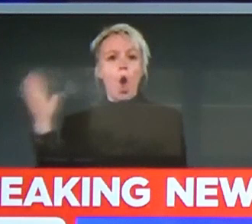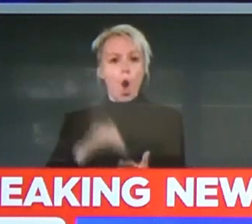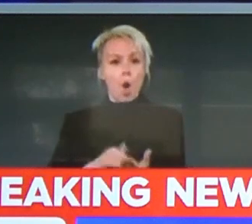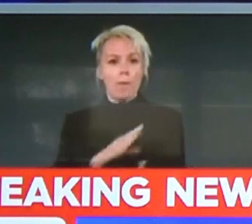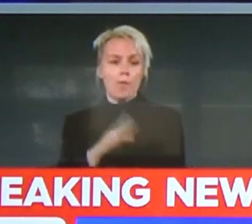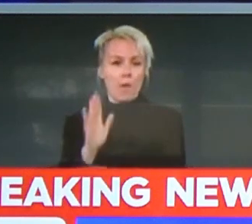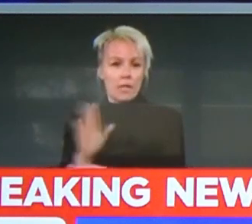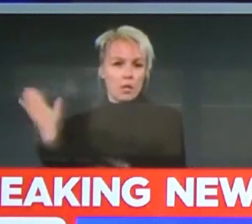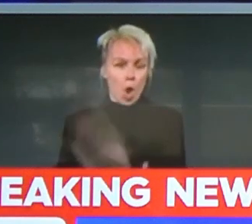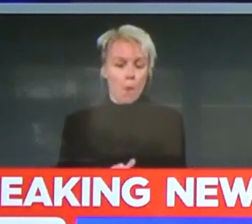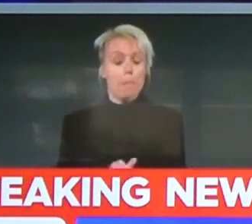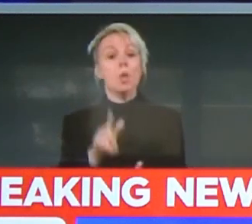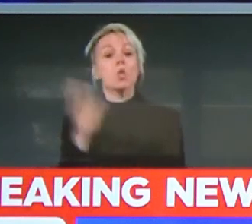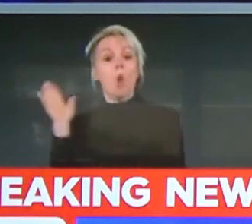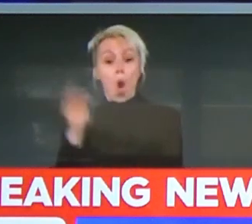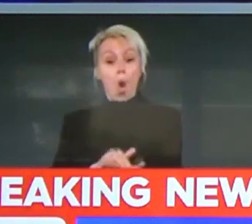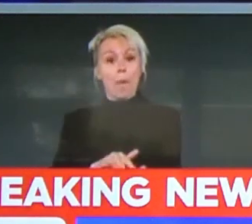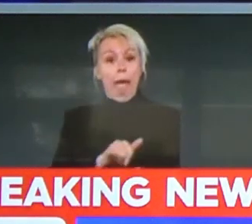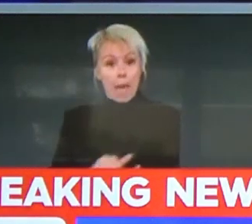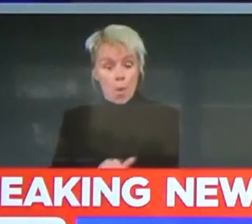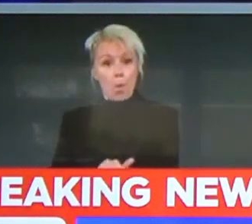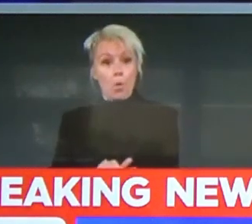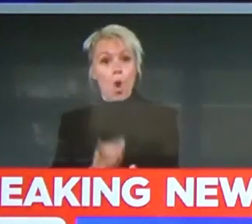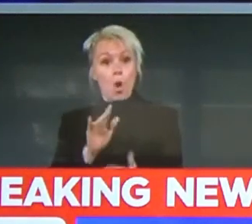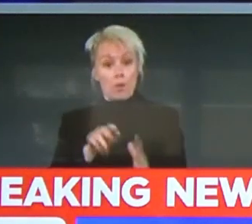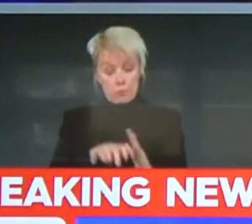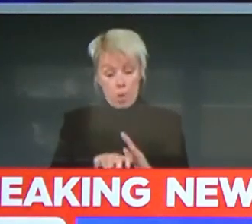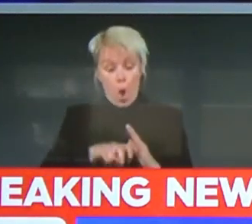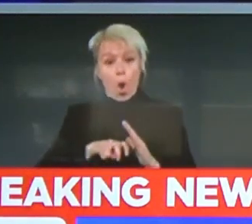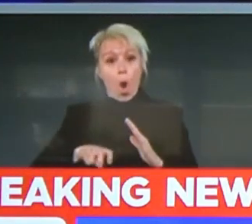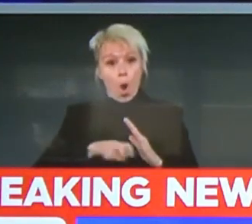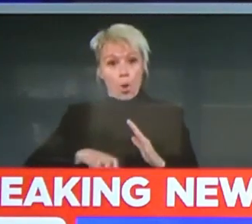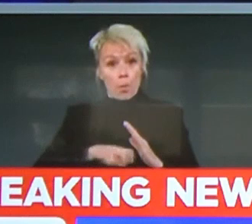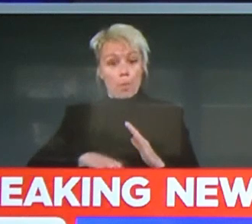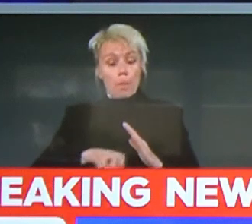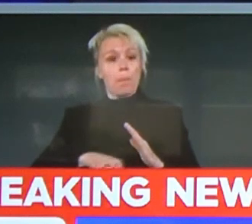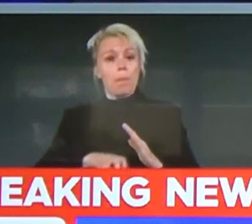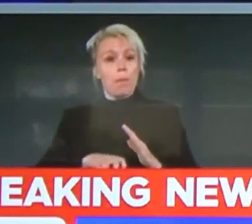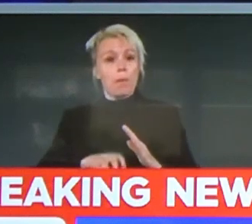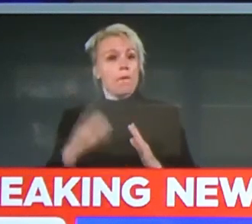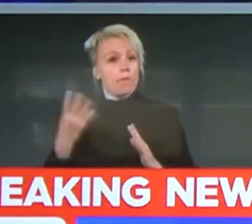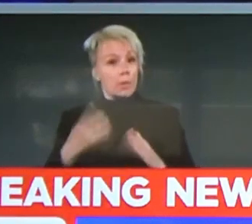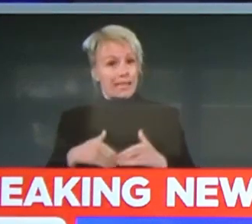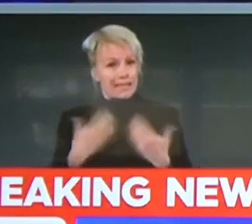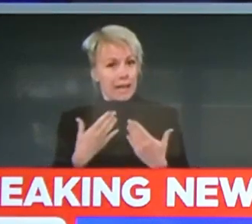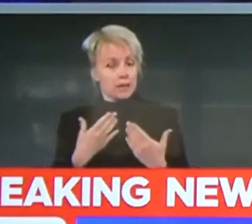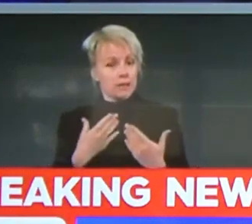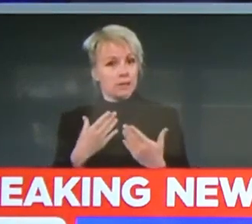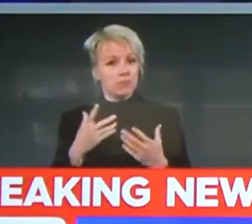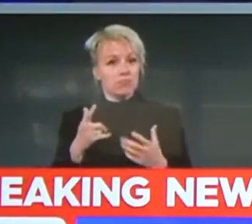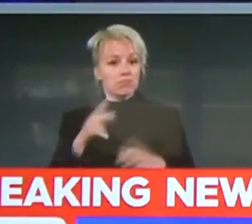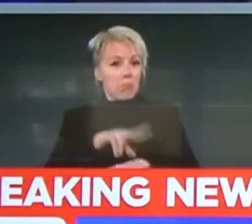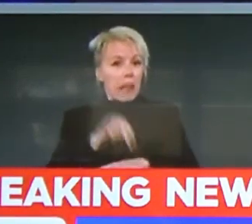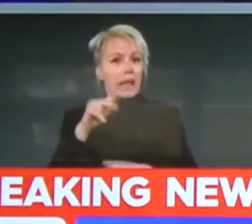stay there for 14 days, and the states and territories will be checking on you. We will not tolerate anybody putting